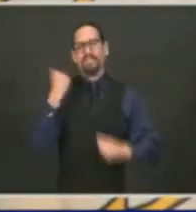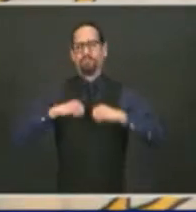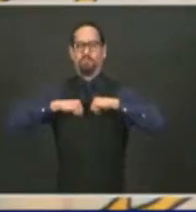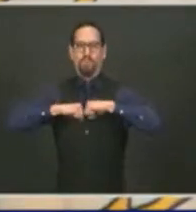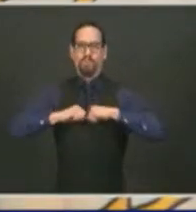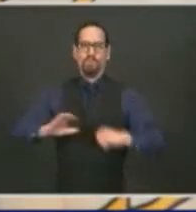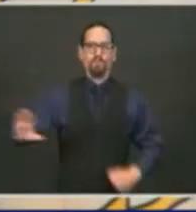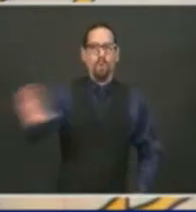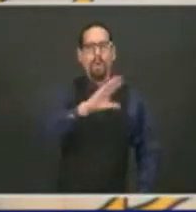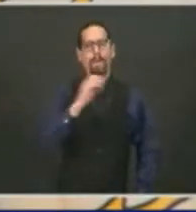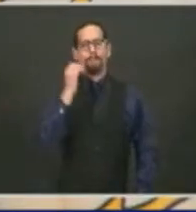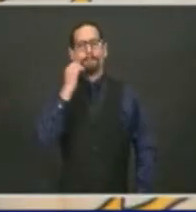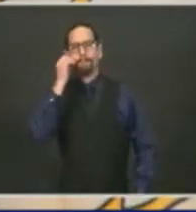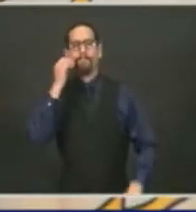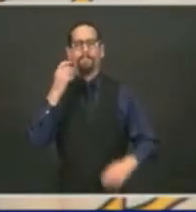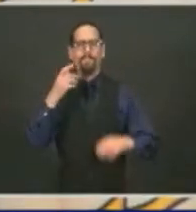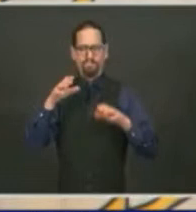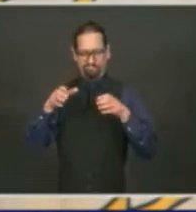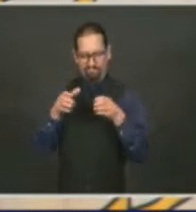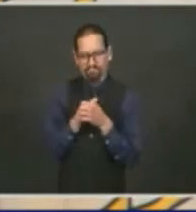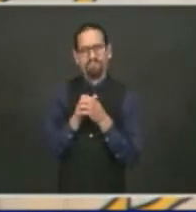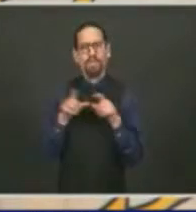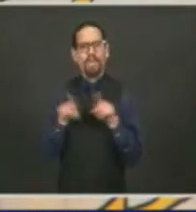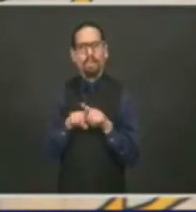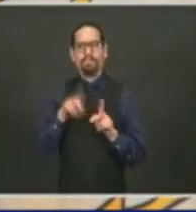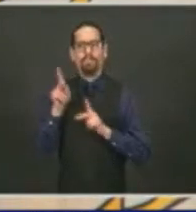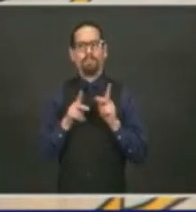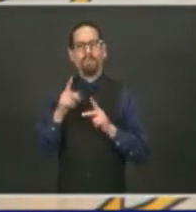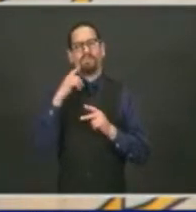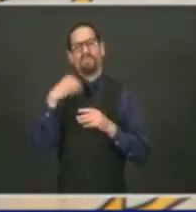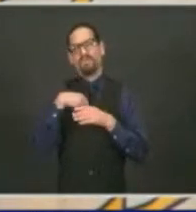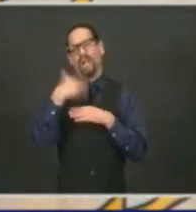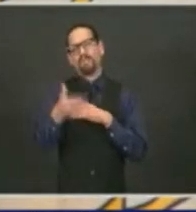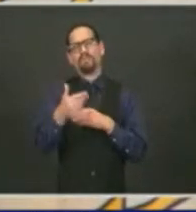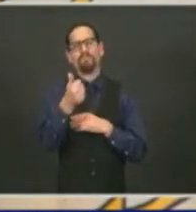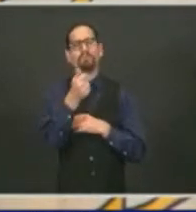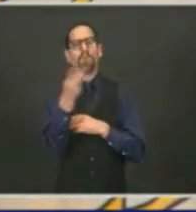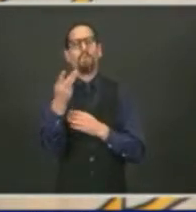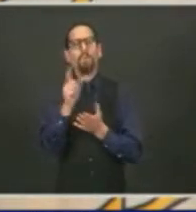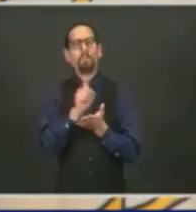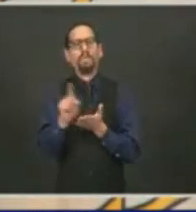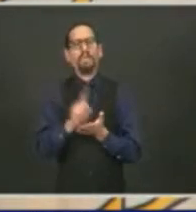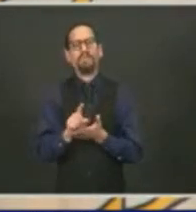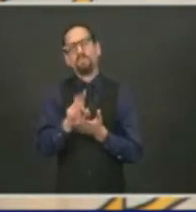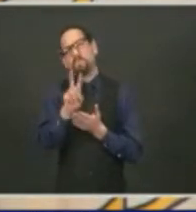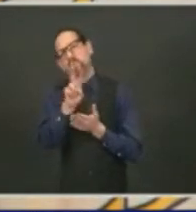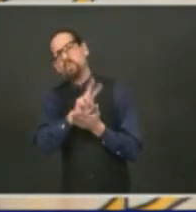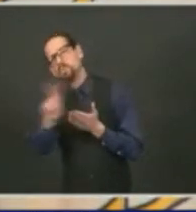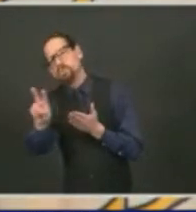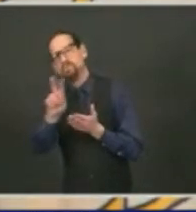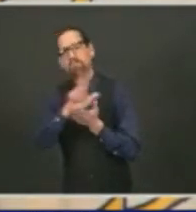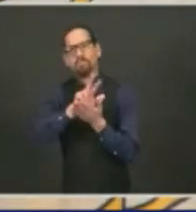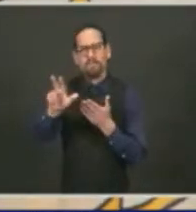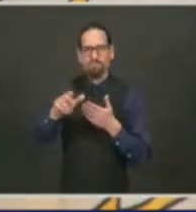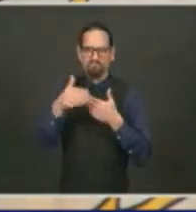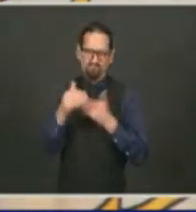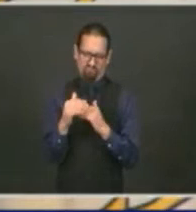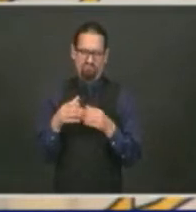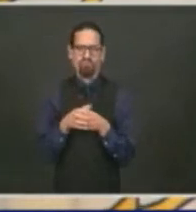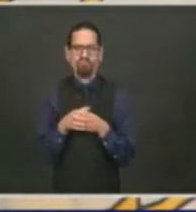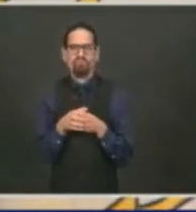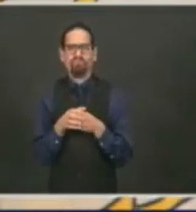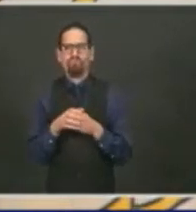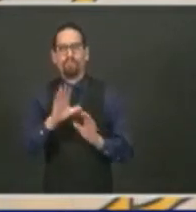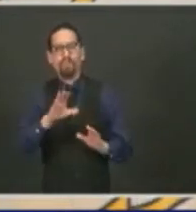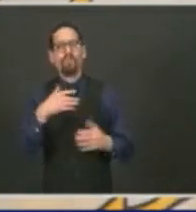household in the coming weeks is to limit our social interactions with the people that we live